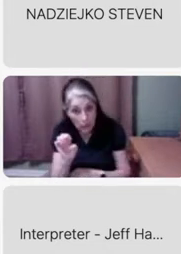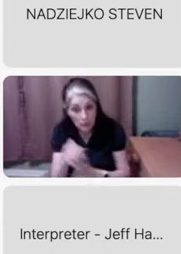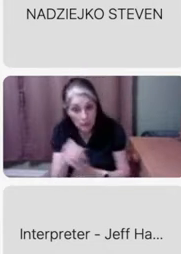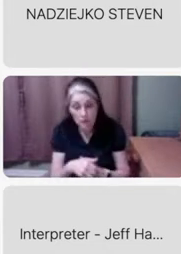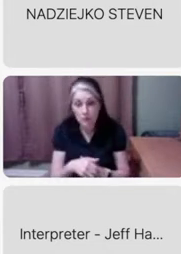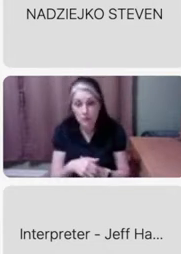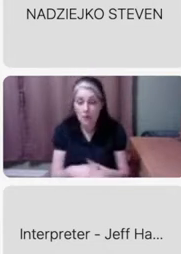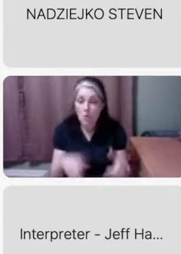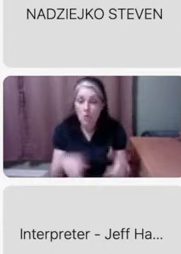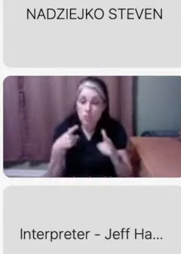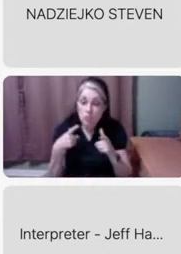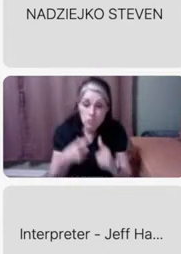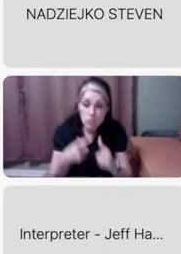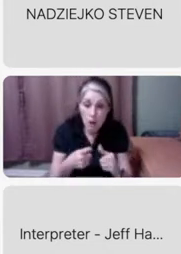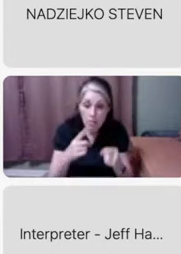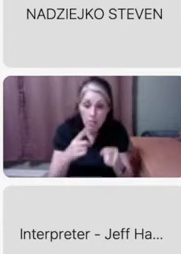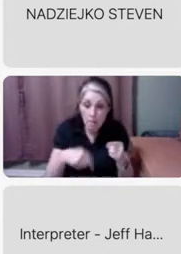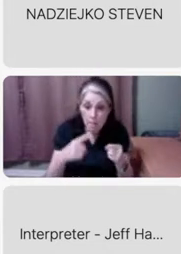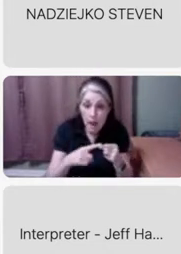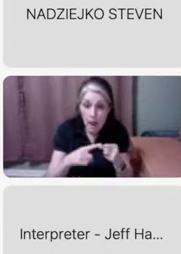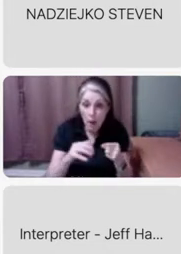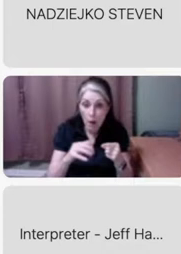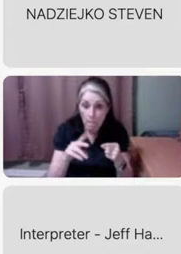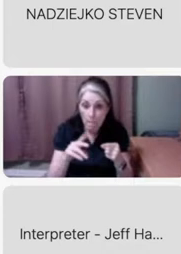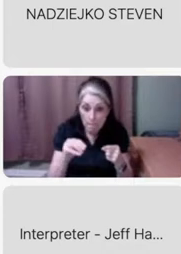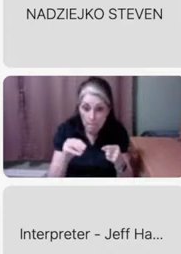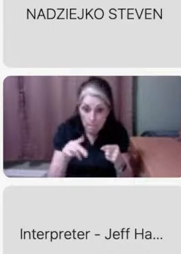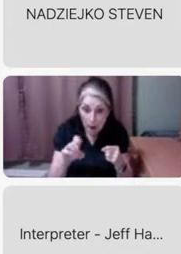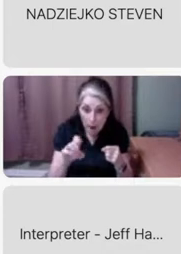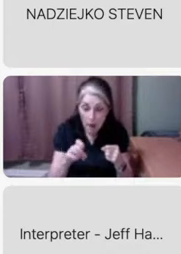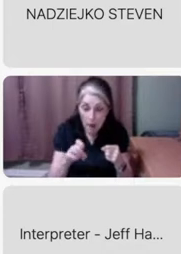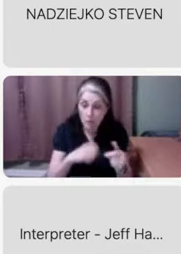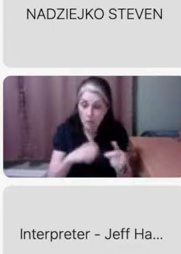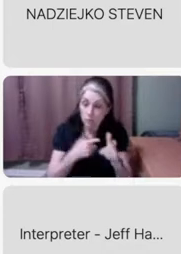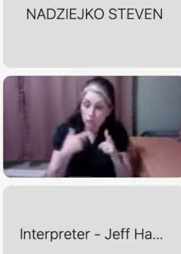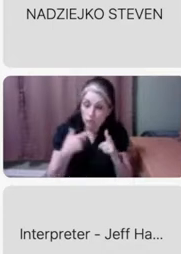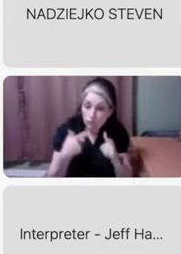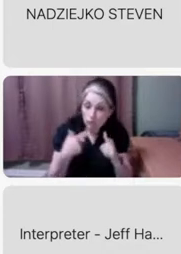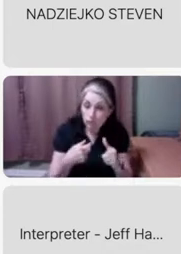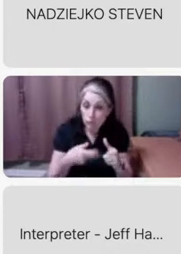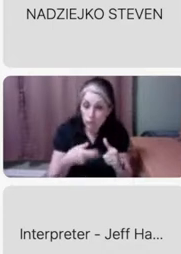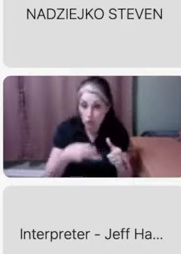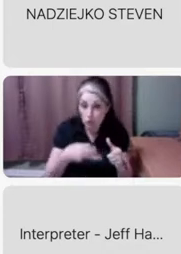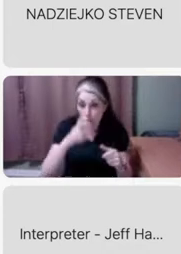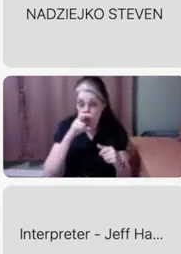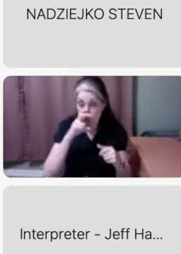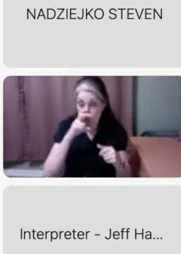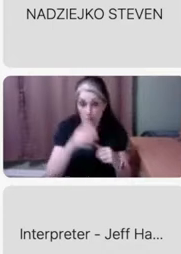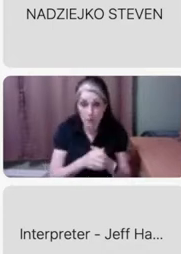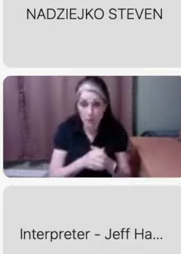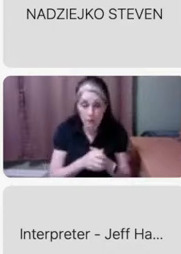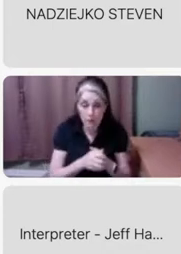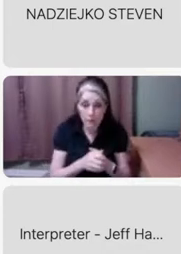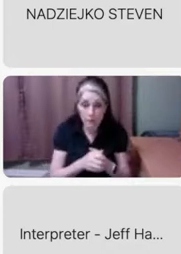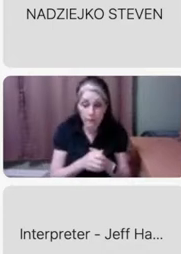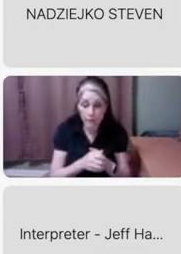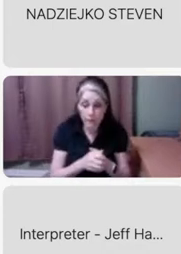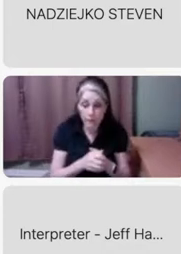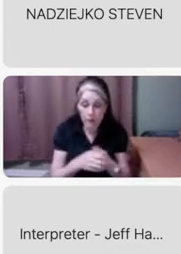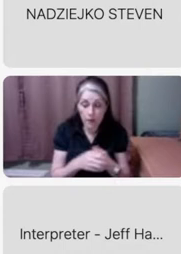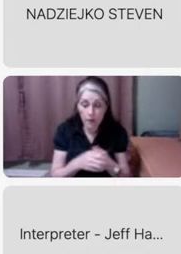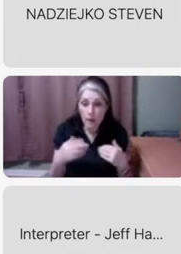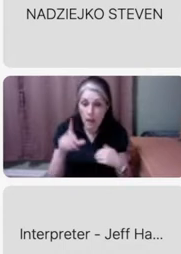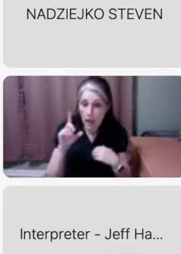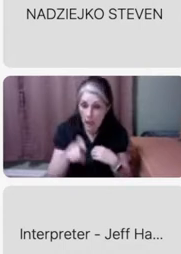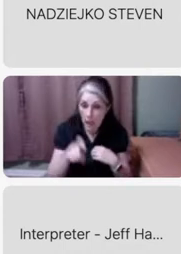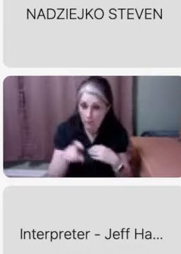have to do they have to have very strongest or strict strigorous rigorous that they have to do in